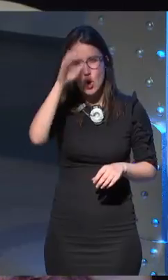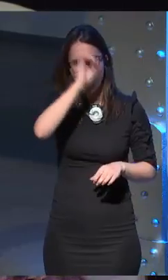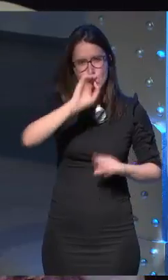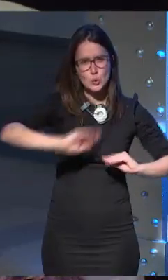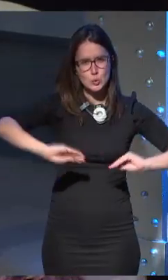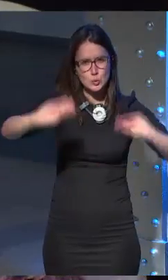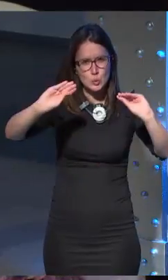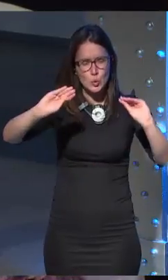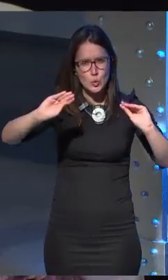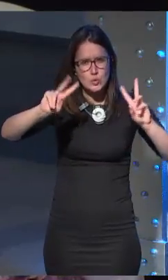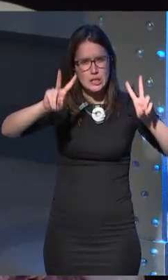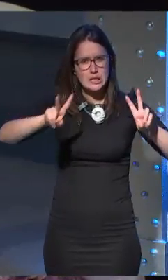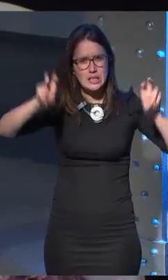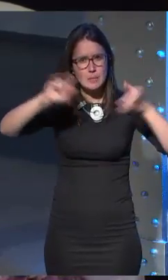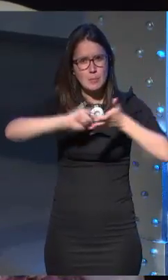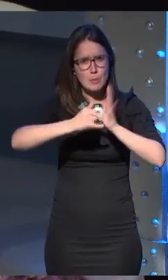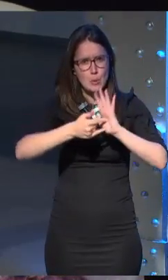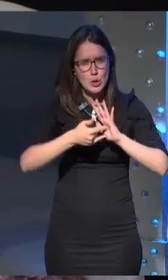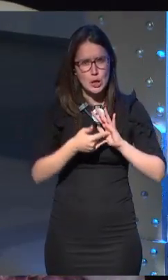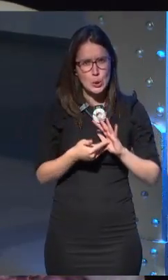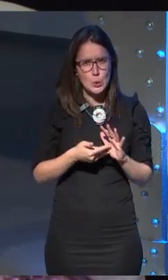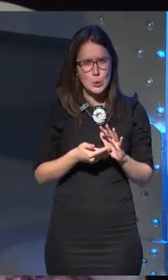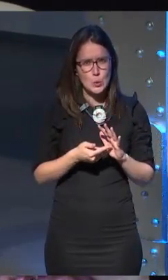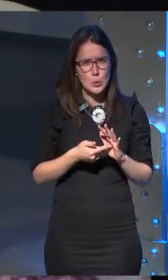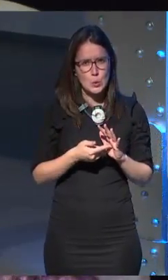I would like to know what you think about